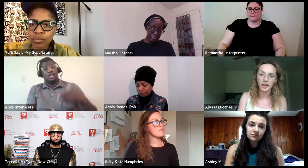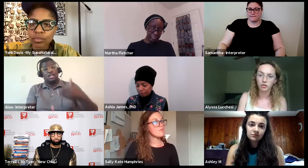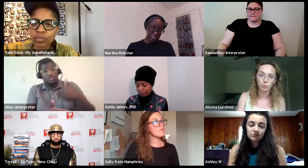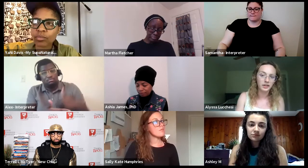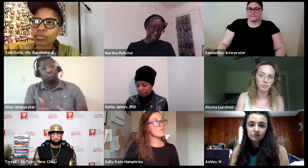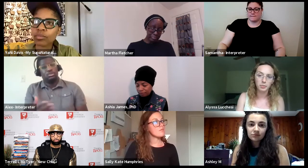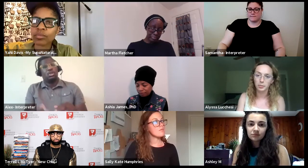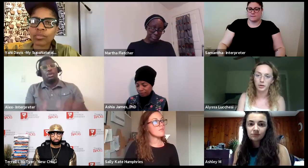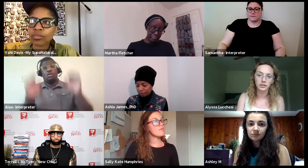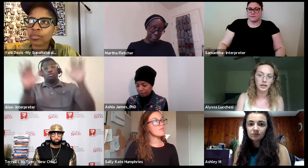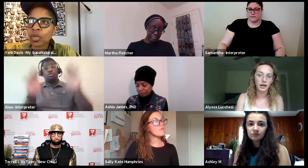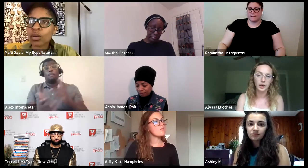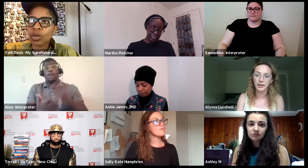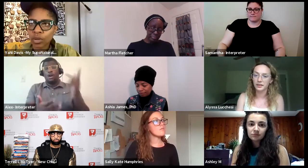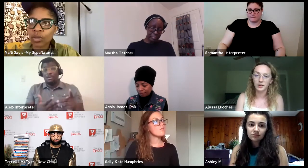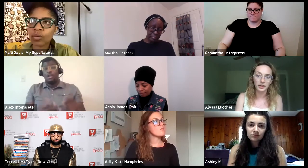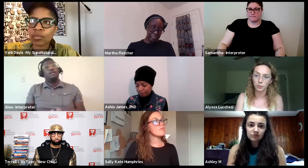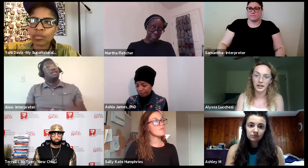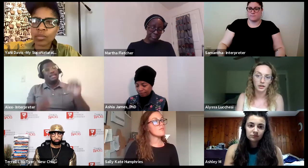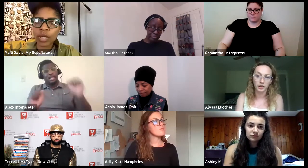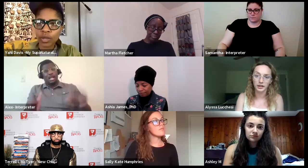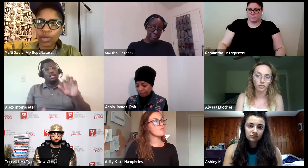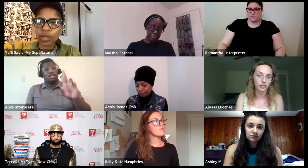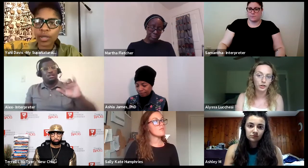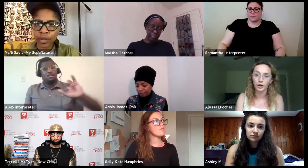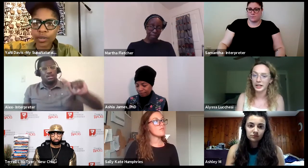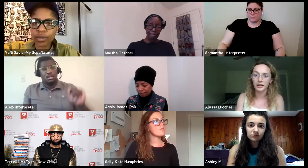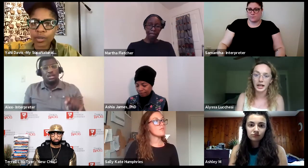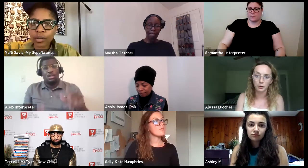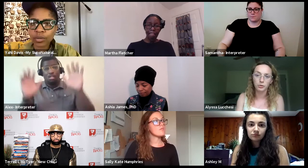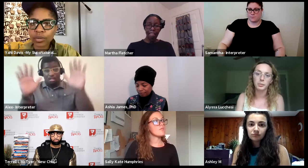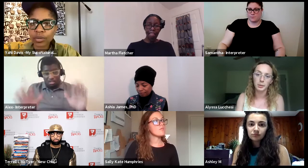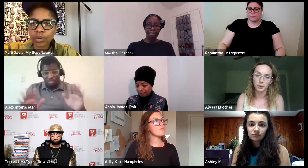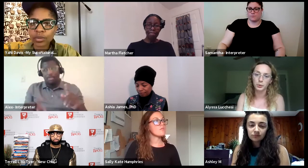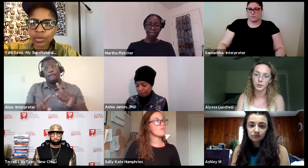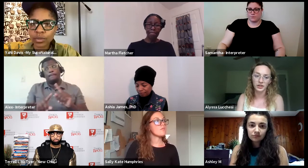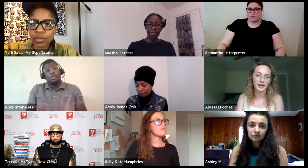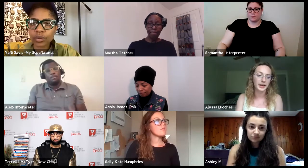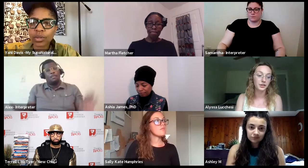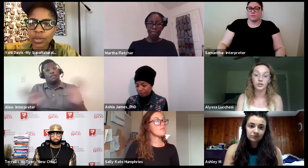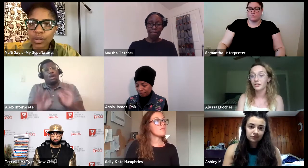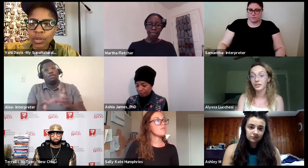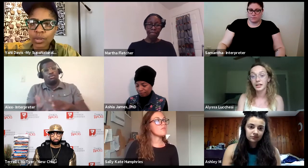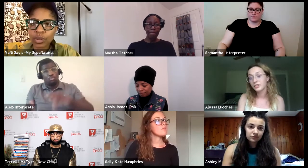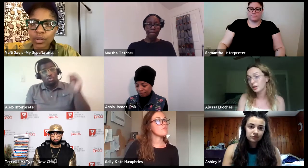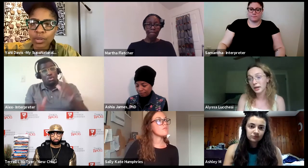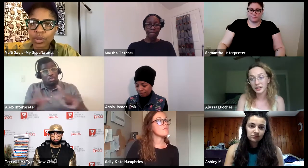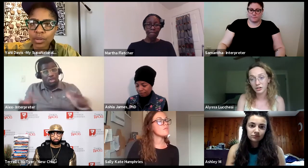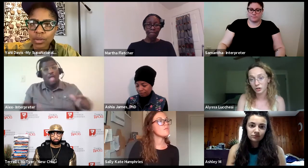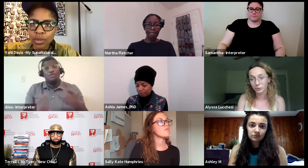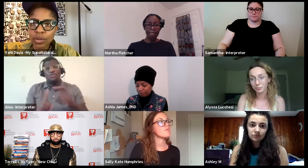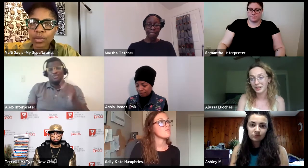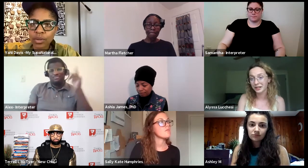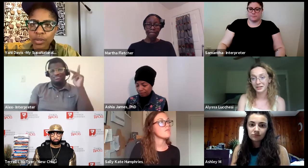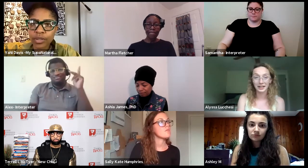some connections with deaf people. That's the best way to learn. It's just learning the language from the people who use it and just see where it